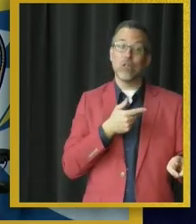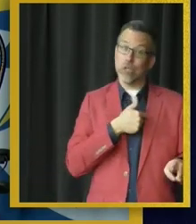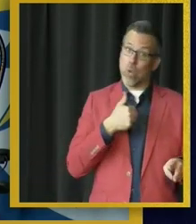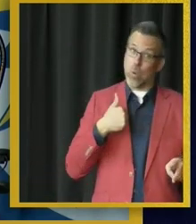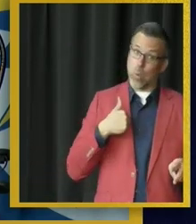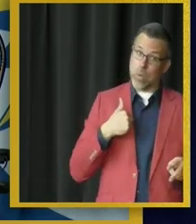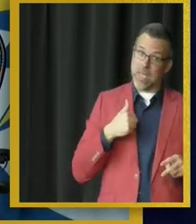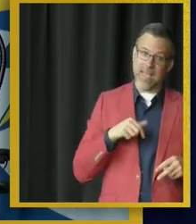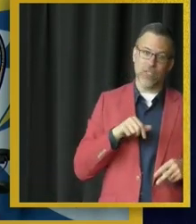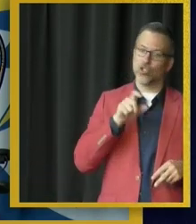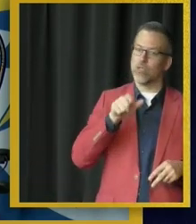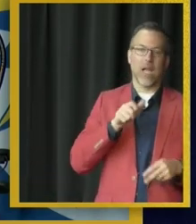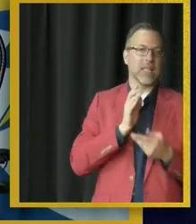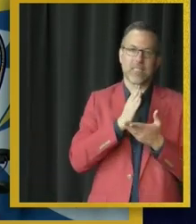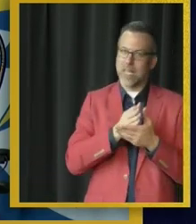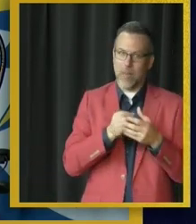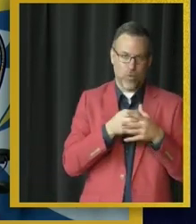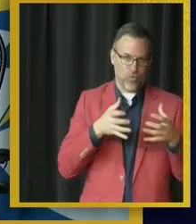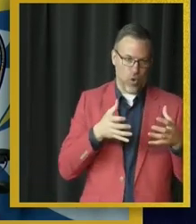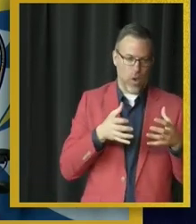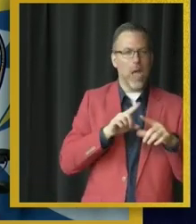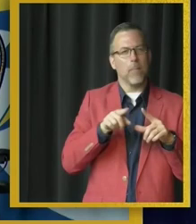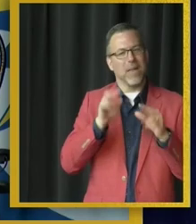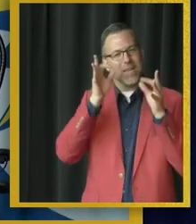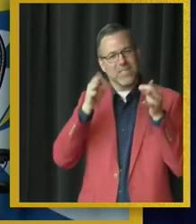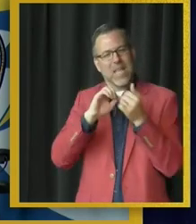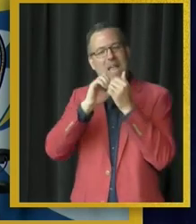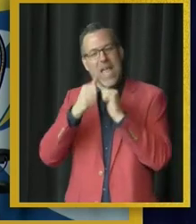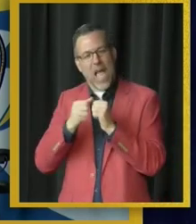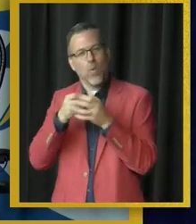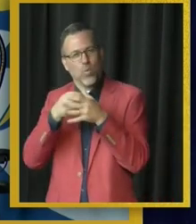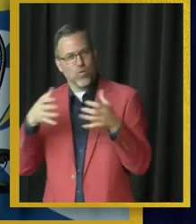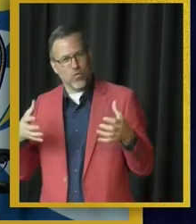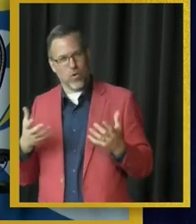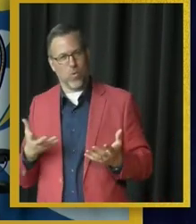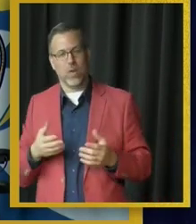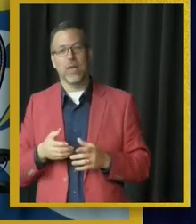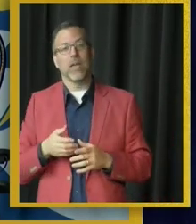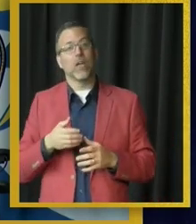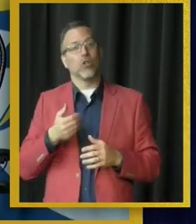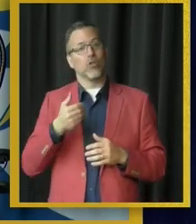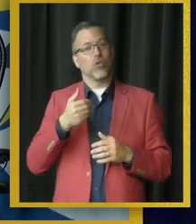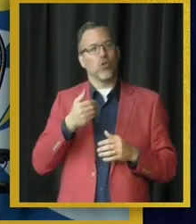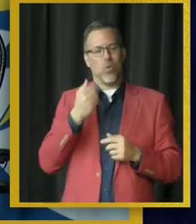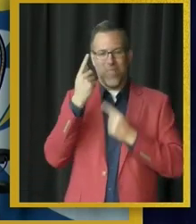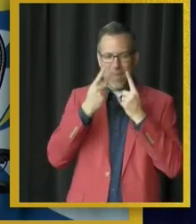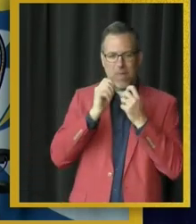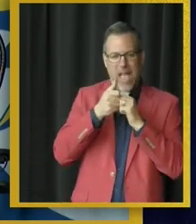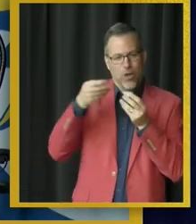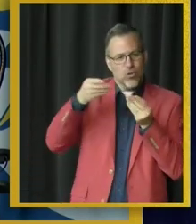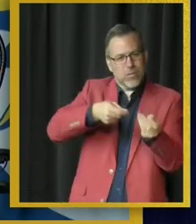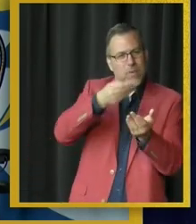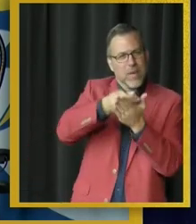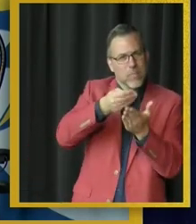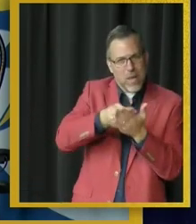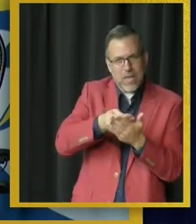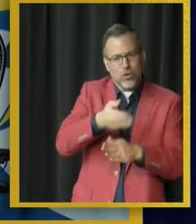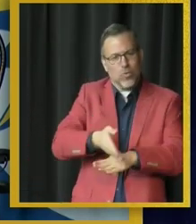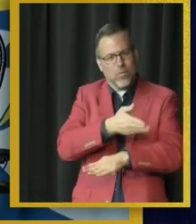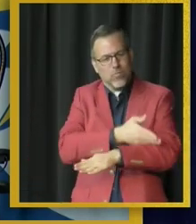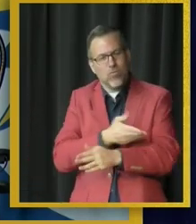is how we will grow. To grow with investment, to make us a better city on the other side of all this